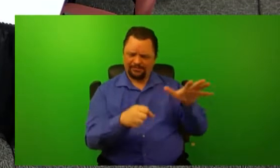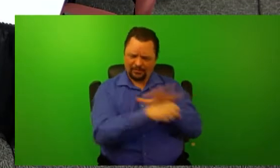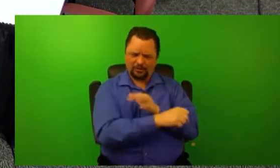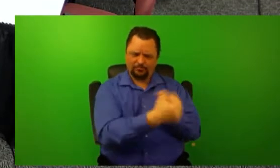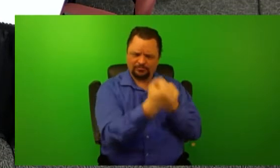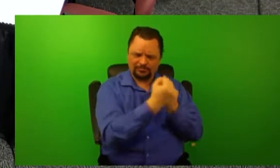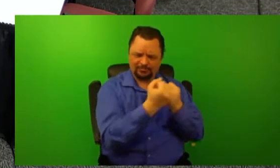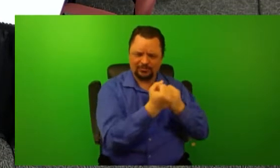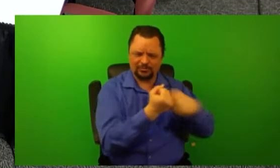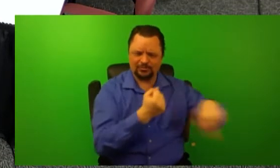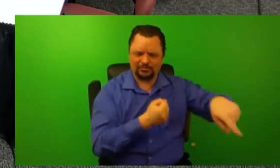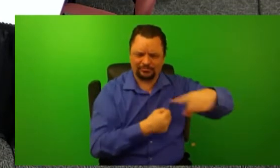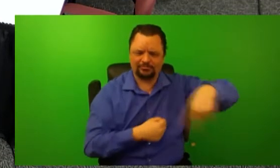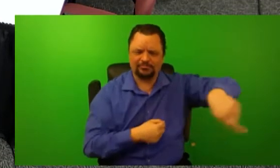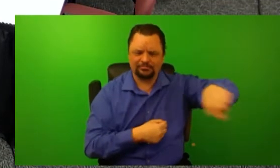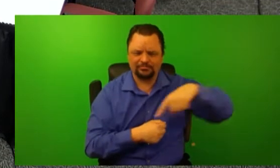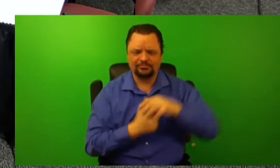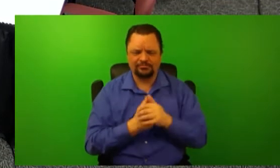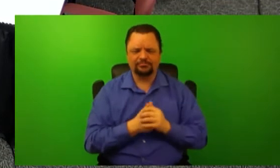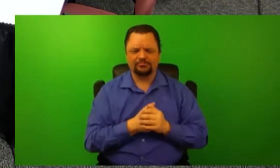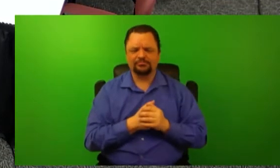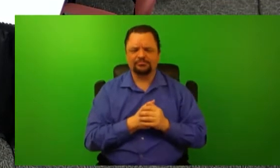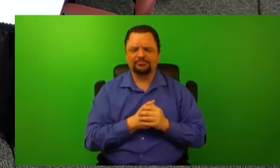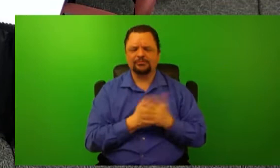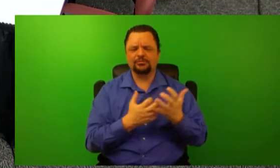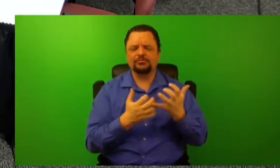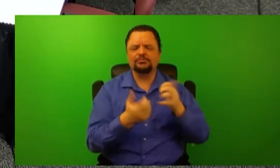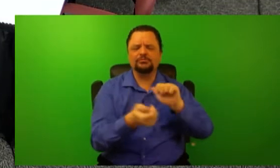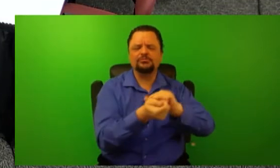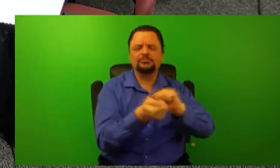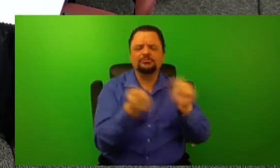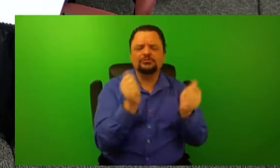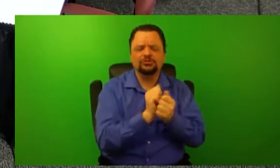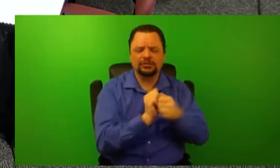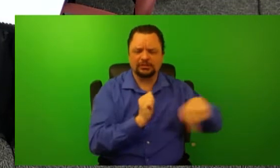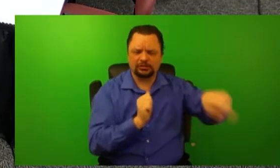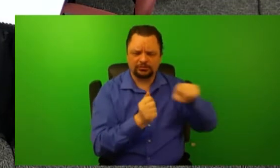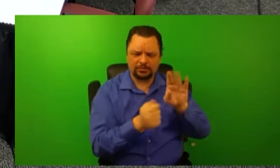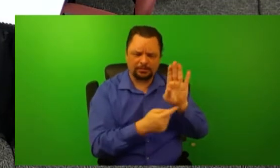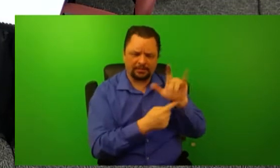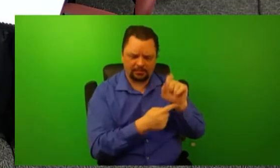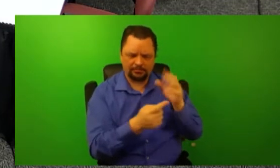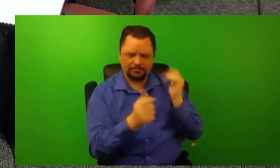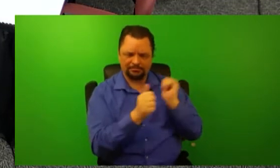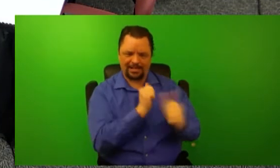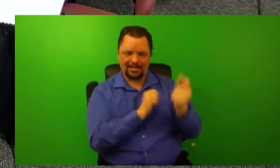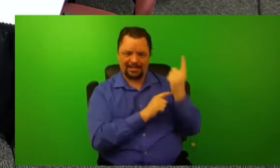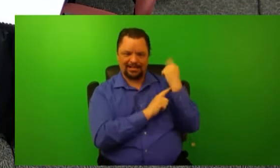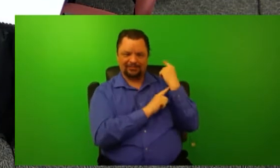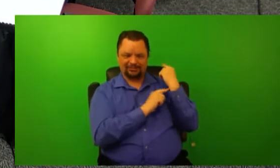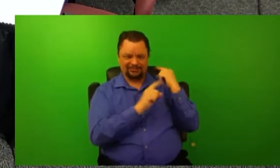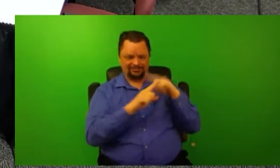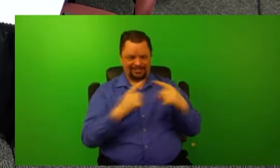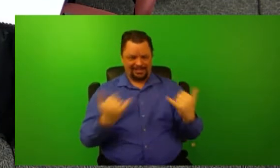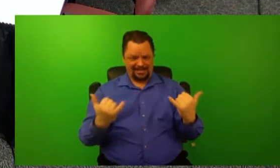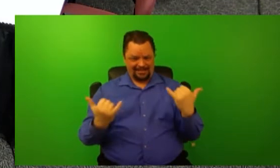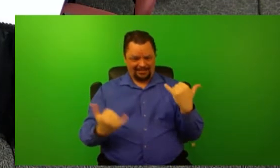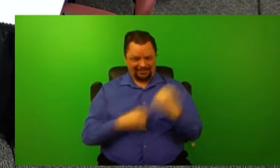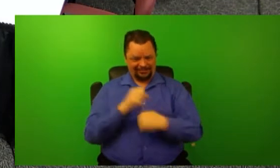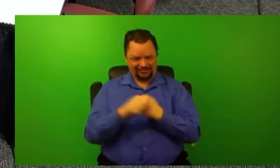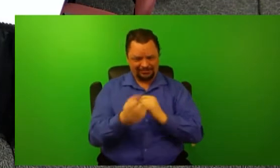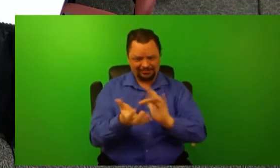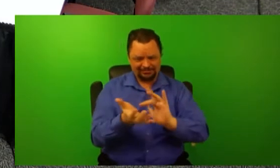bills passed last year. But this fentanyl abuse needs to be taken care of, needs to be